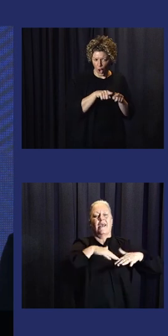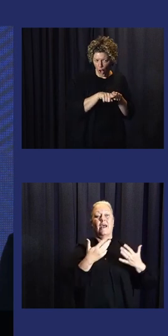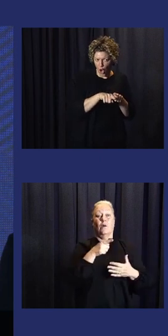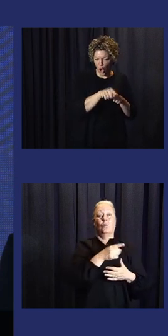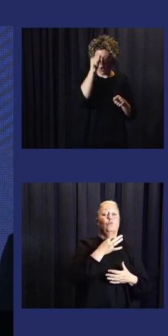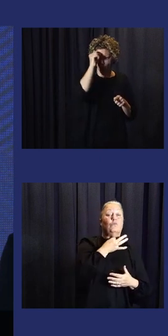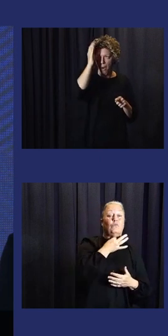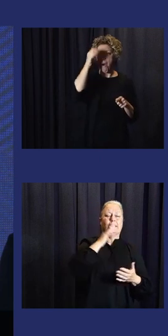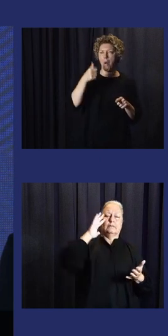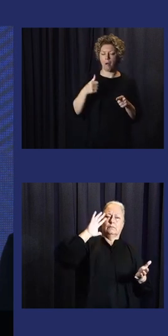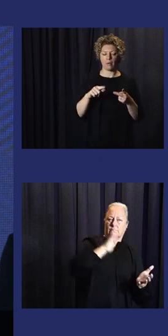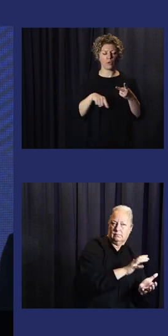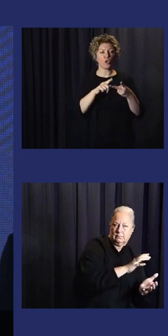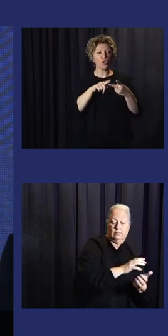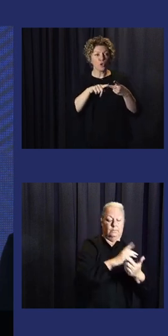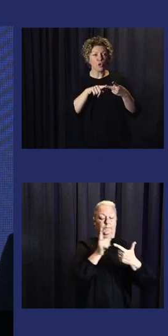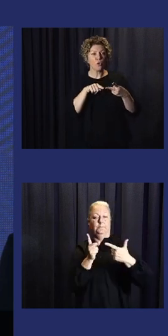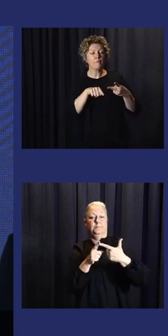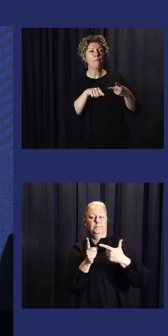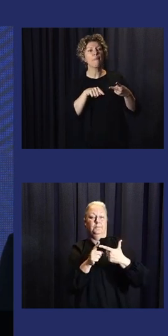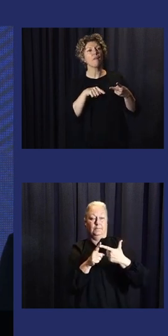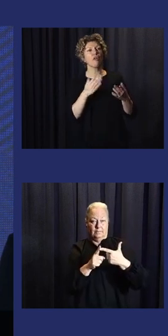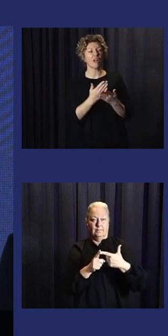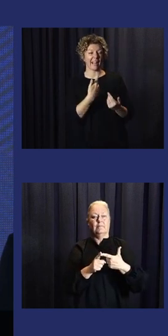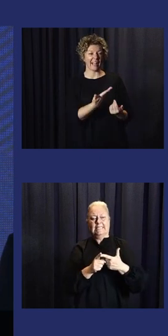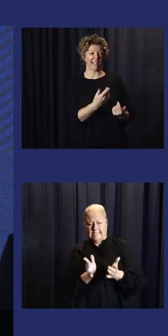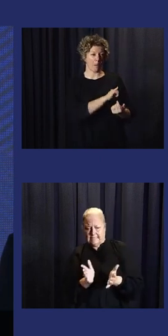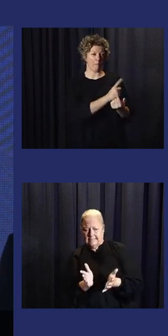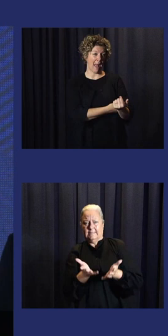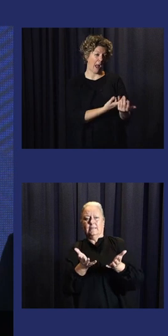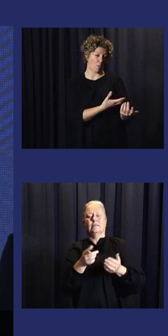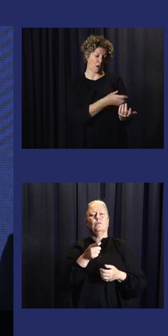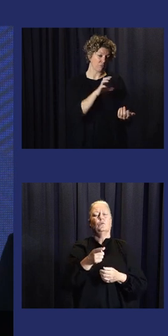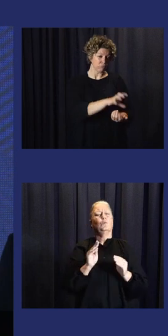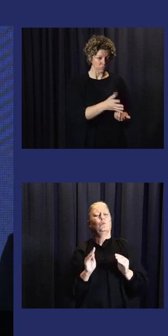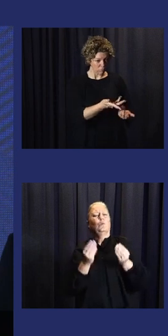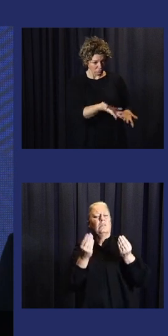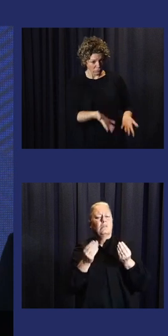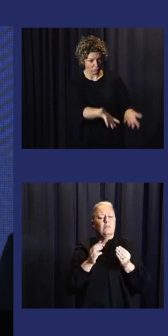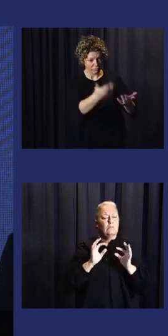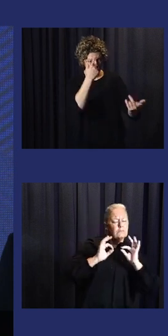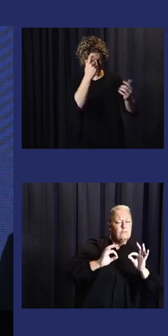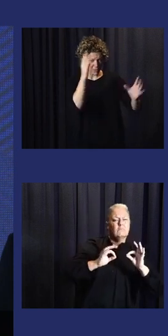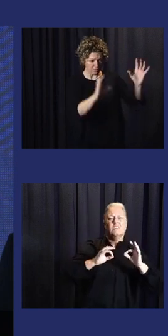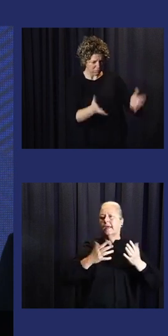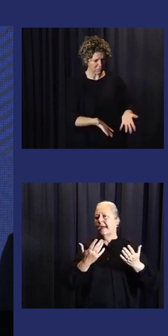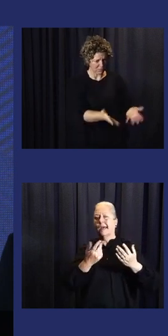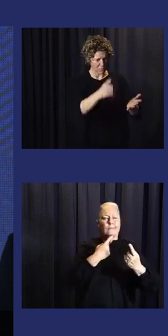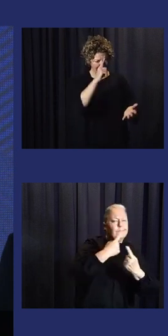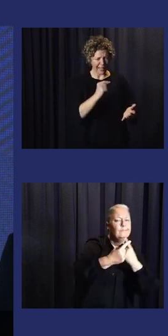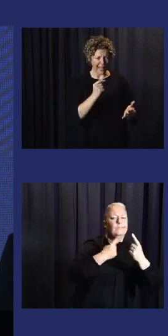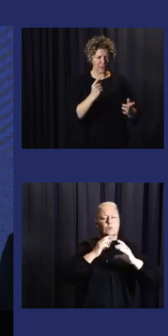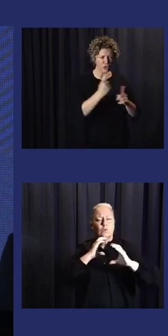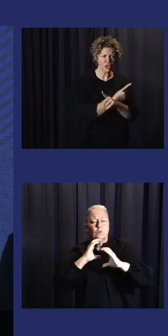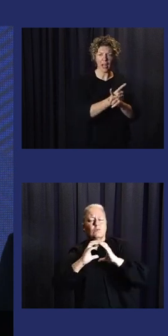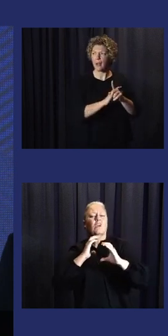risk. Two, empowering youth to drive innovation and novel communication